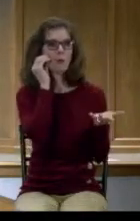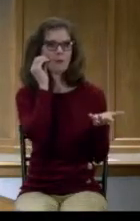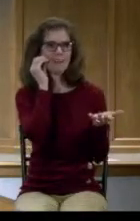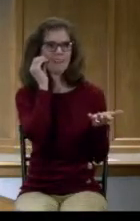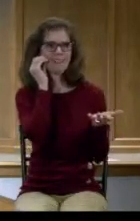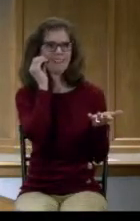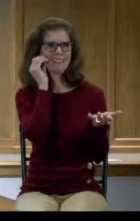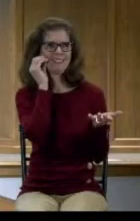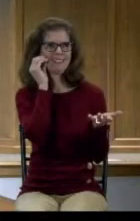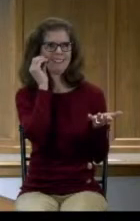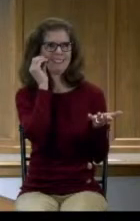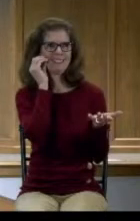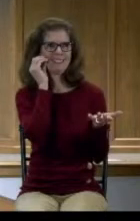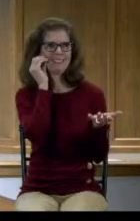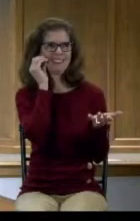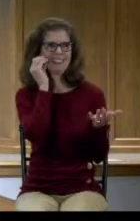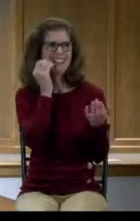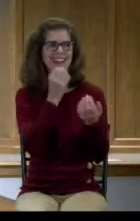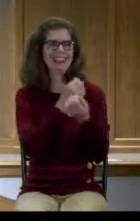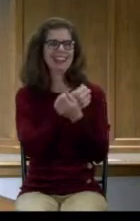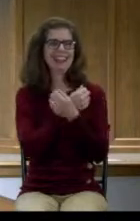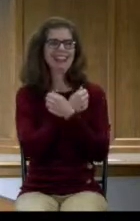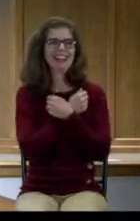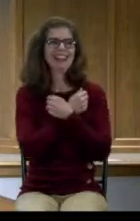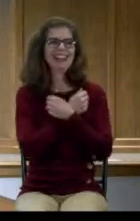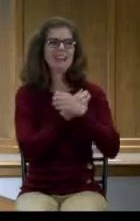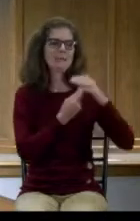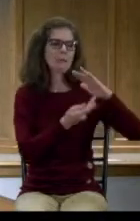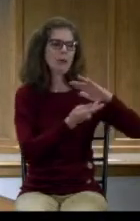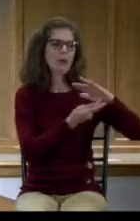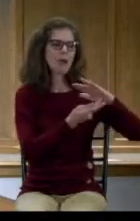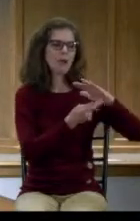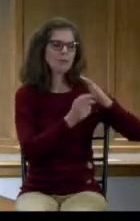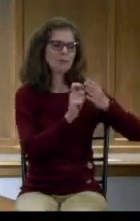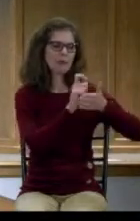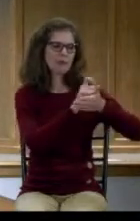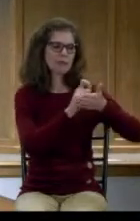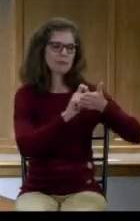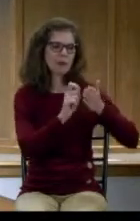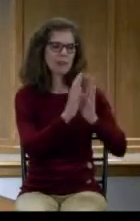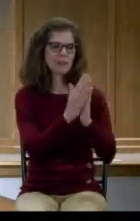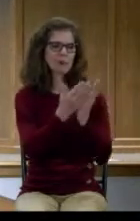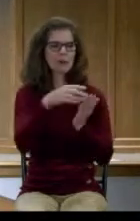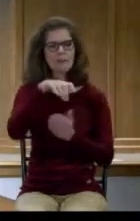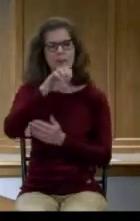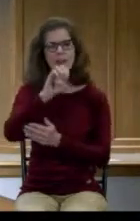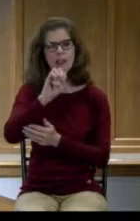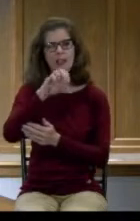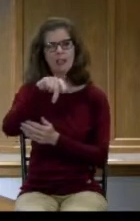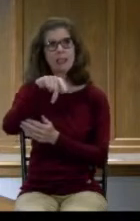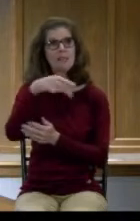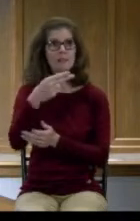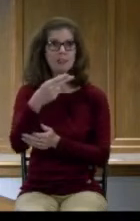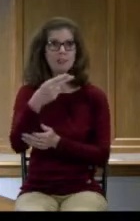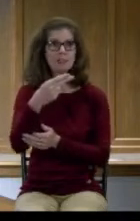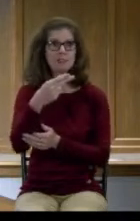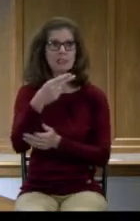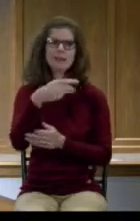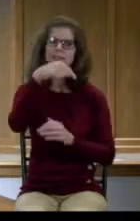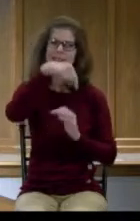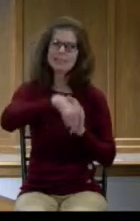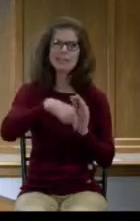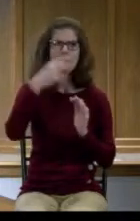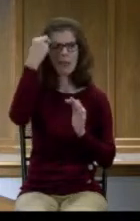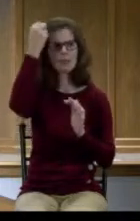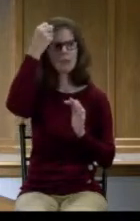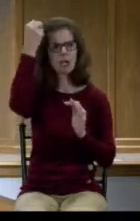I love the way that Paul ends the letter to Ephesians. So the first half of Ephesians is very deep and theological, and it's pretty heady. And when he gets to the end of the